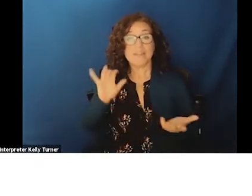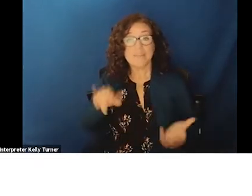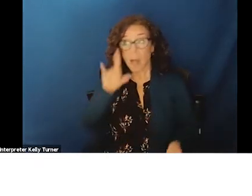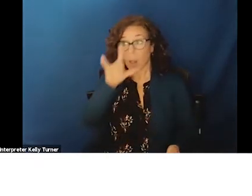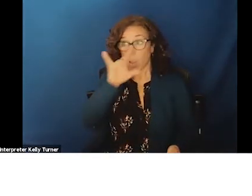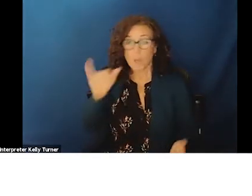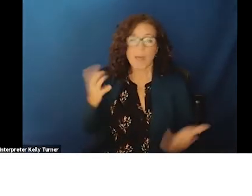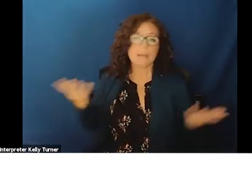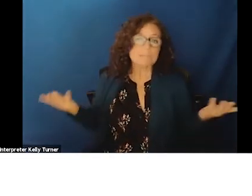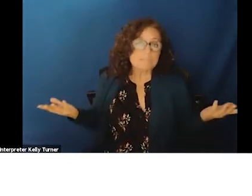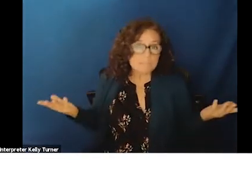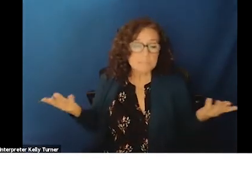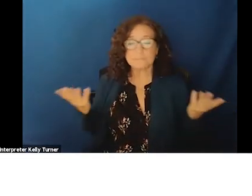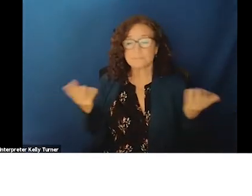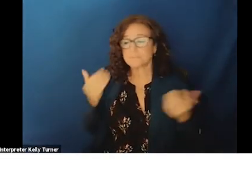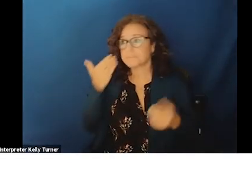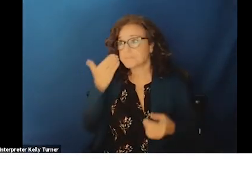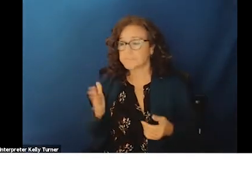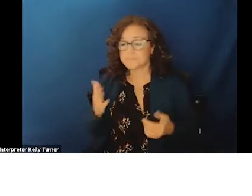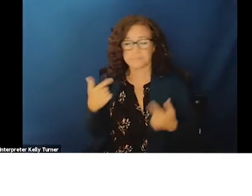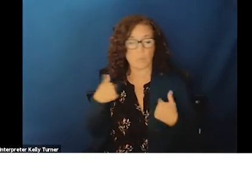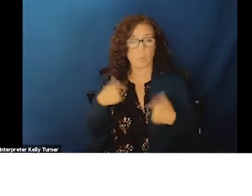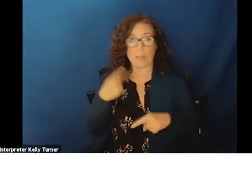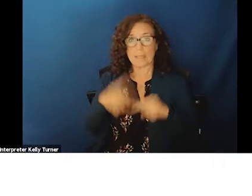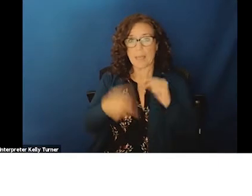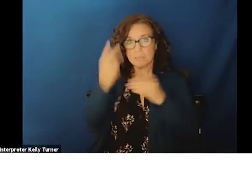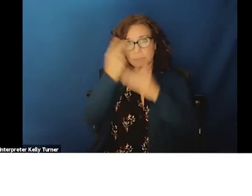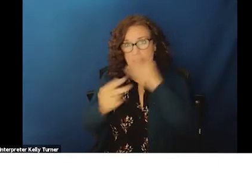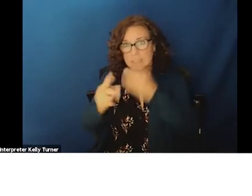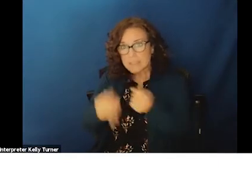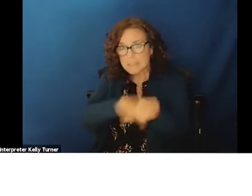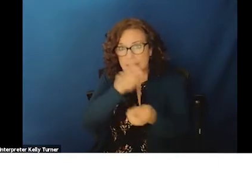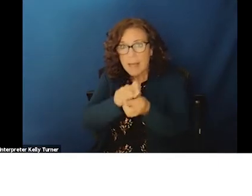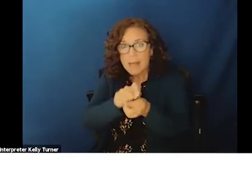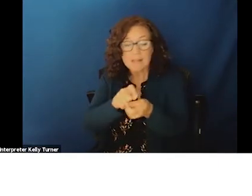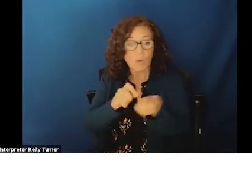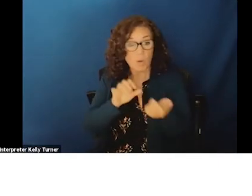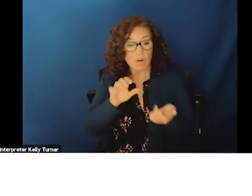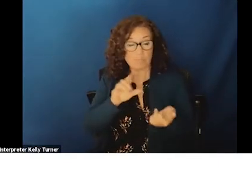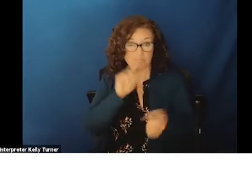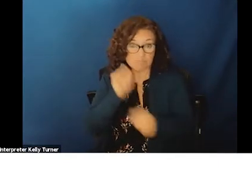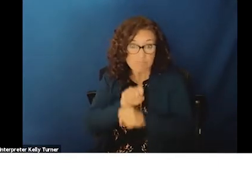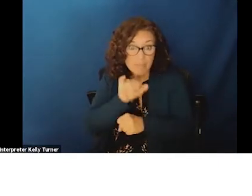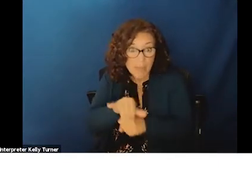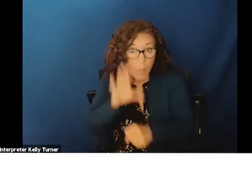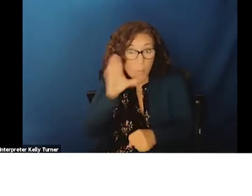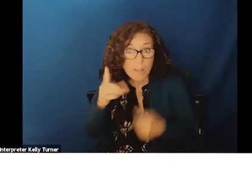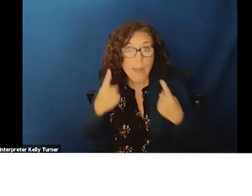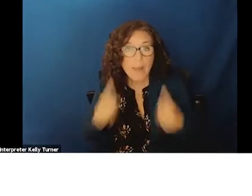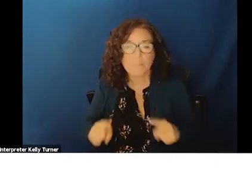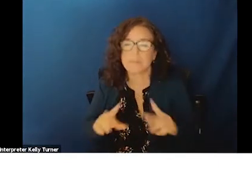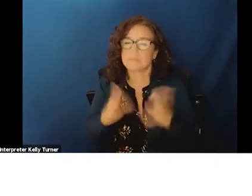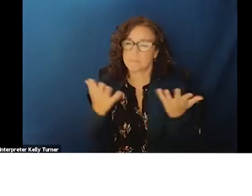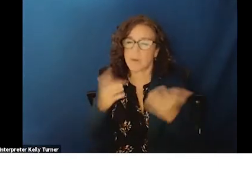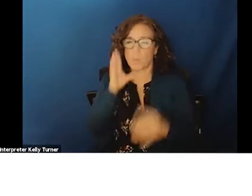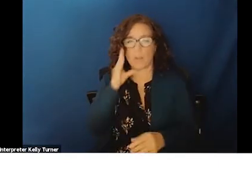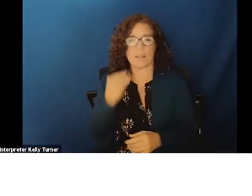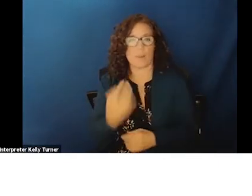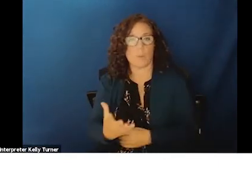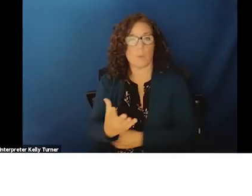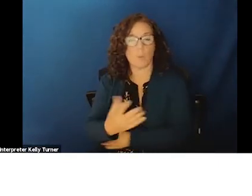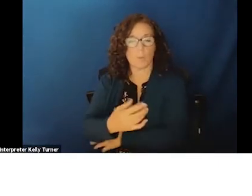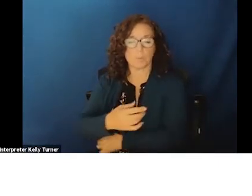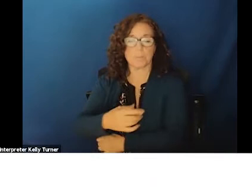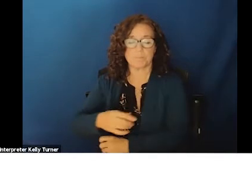we're not, 100% certain that it will, but we will keep you posted. As I